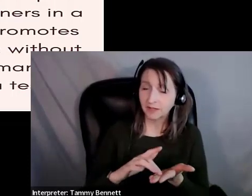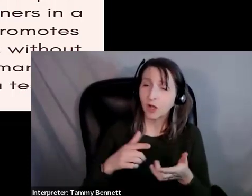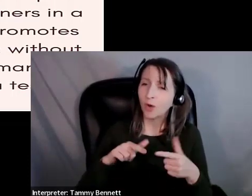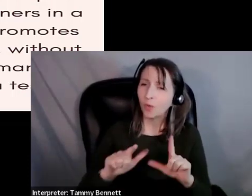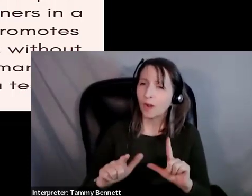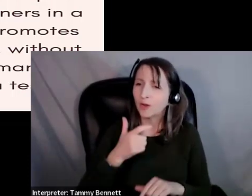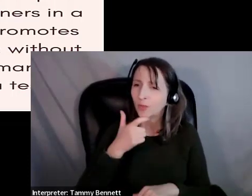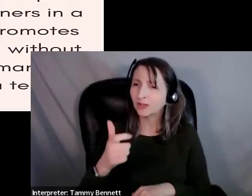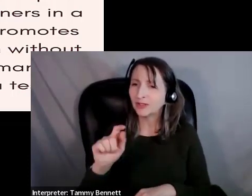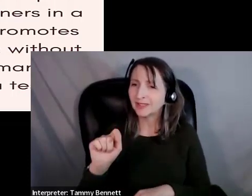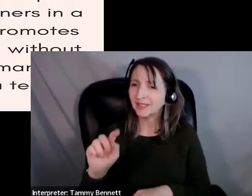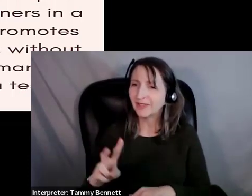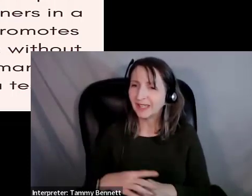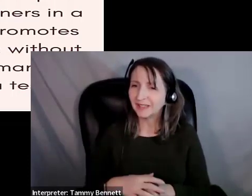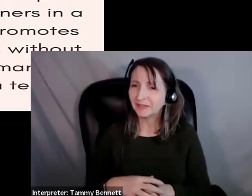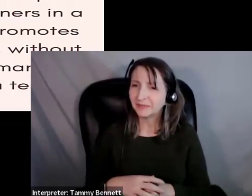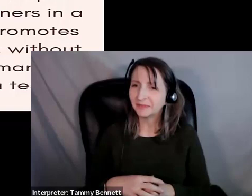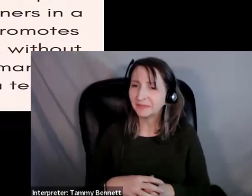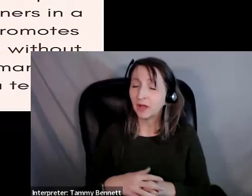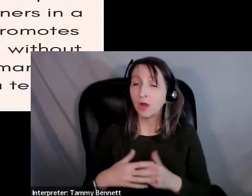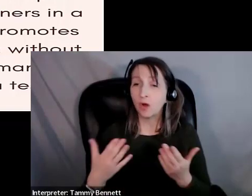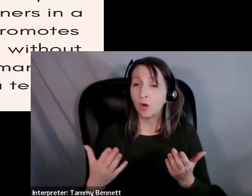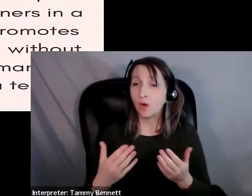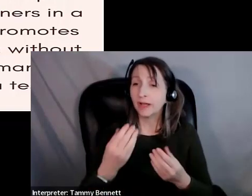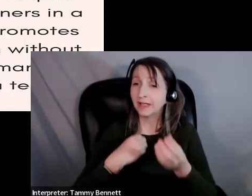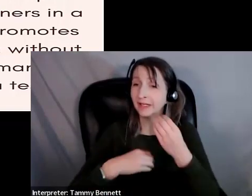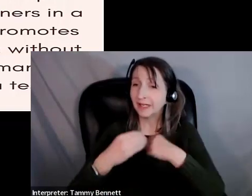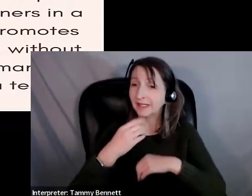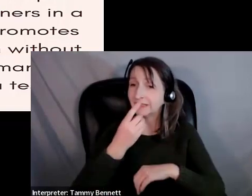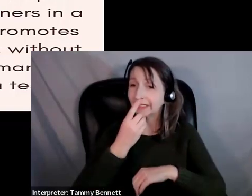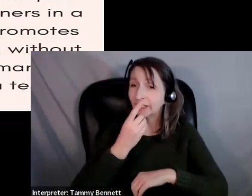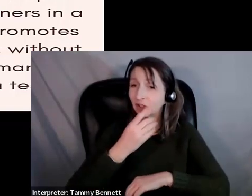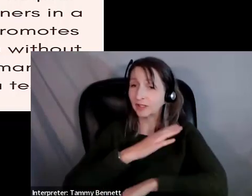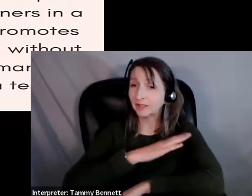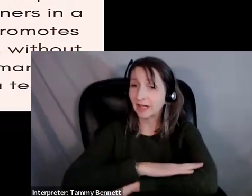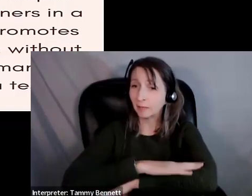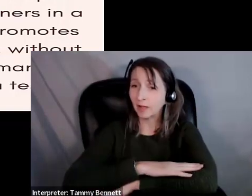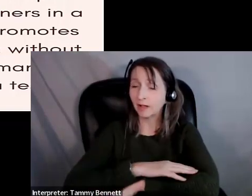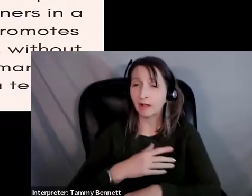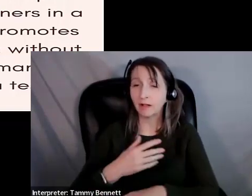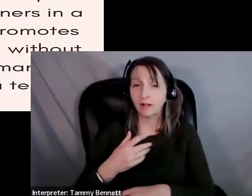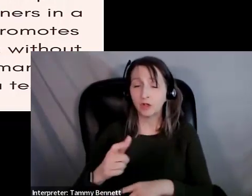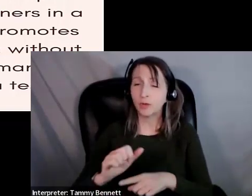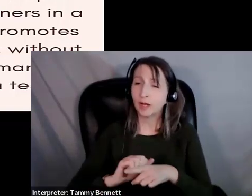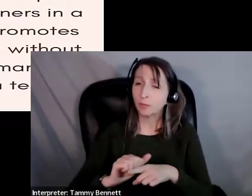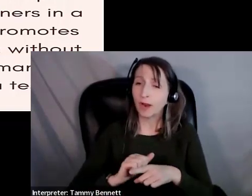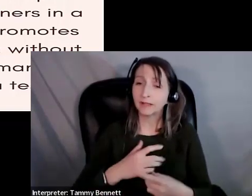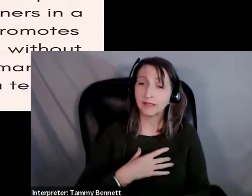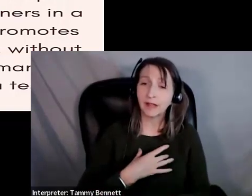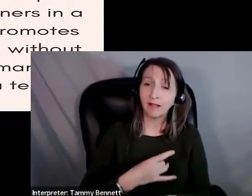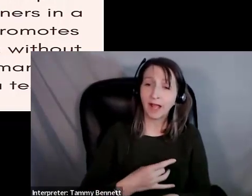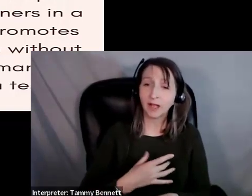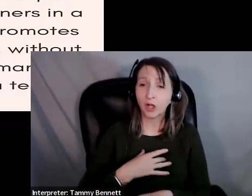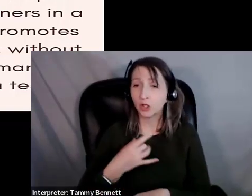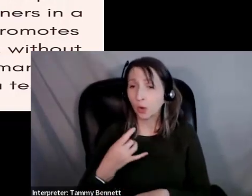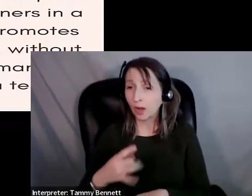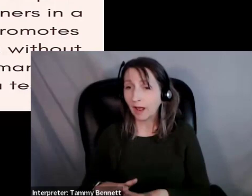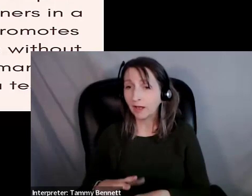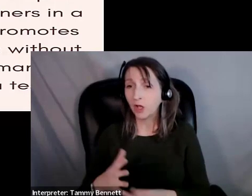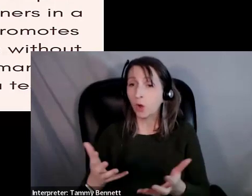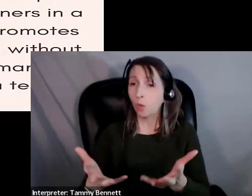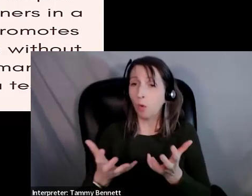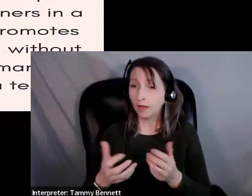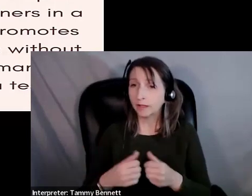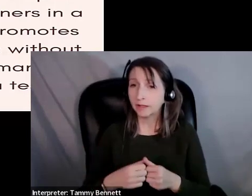watching TV or even when you're at the dinner table and you're working on things like, like, and don't like, or you want, or, you know, you're reaching for